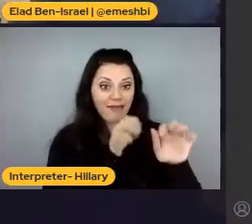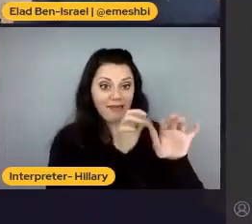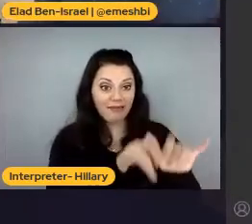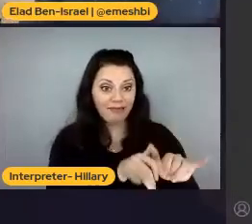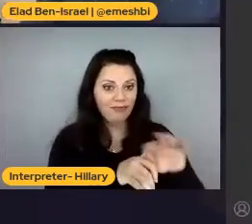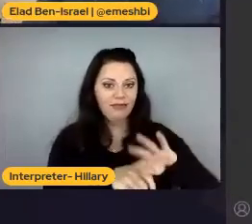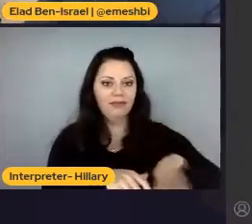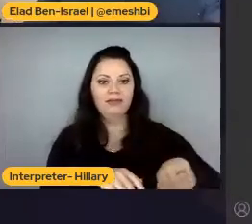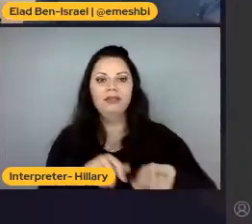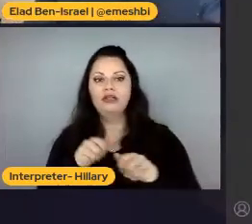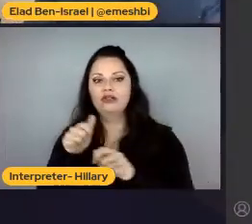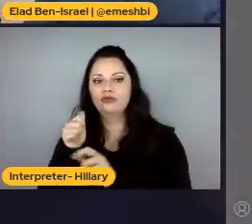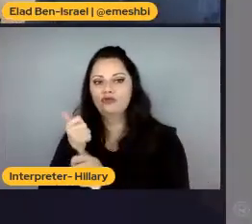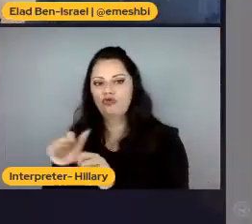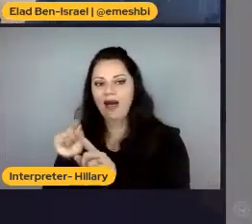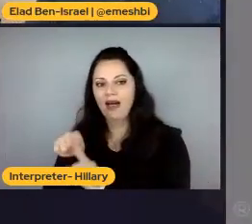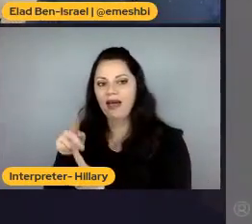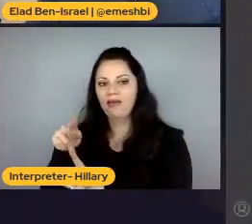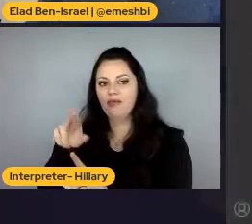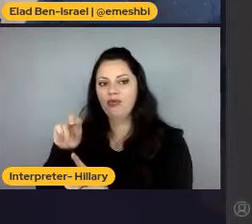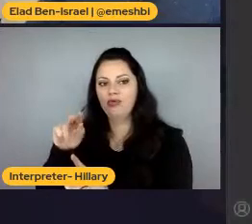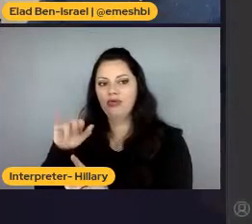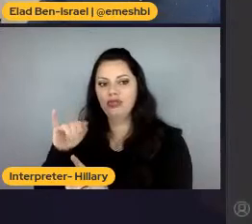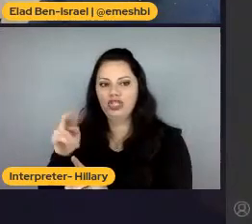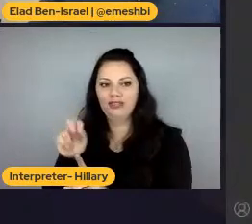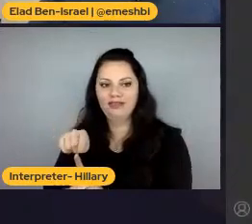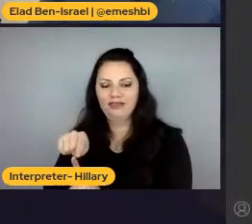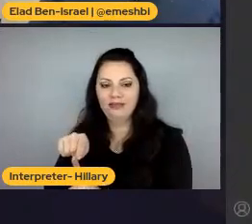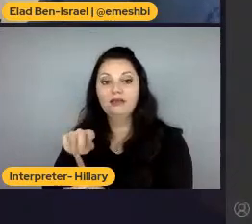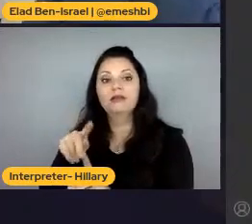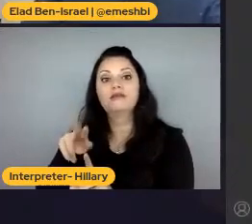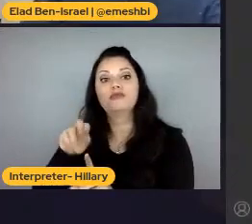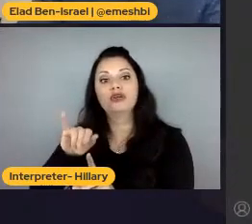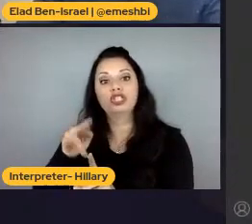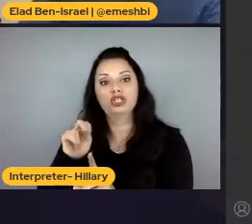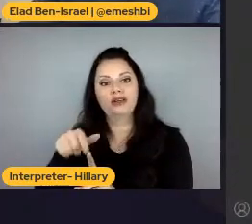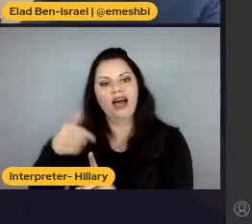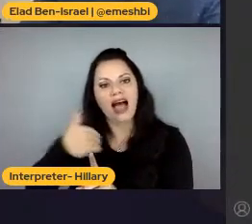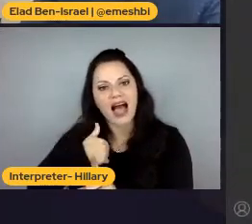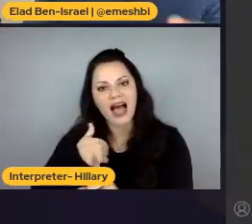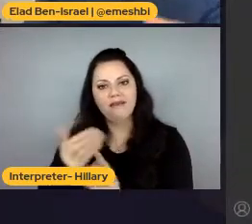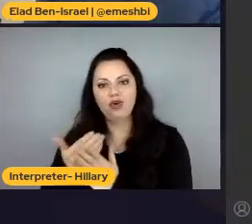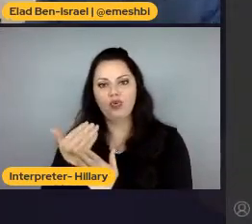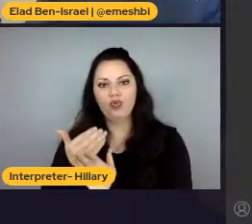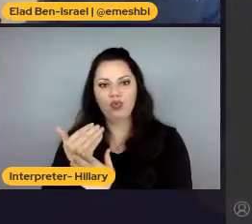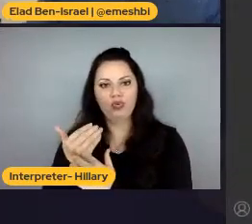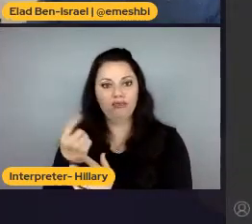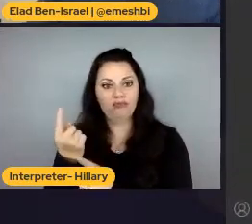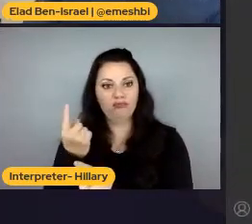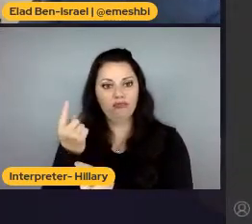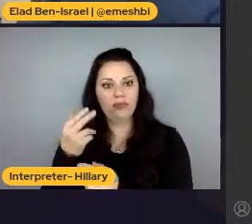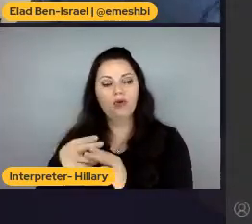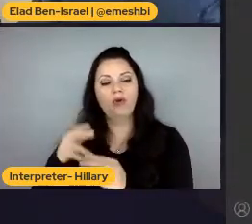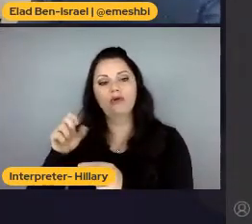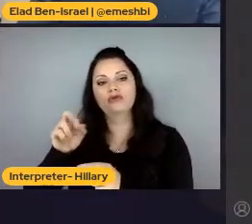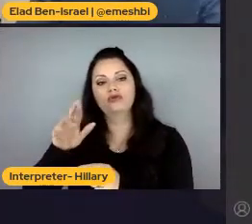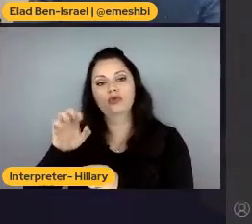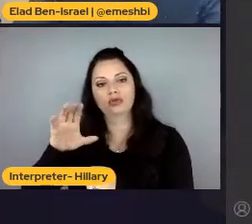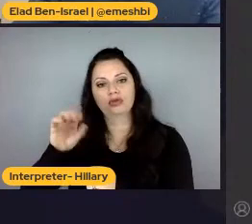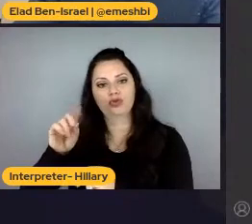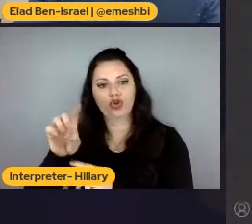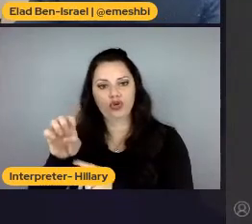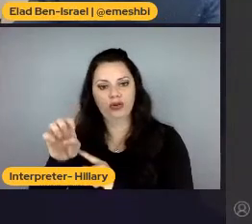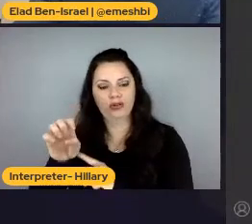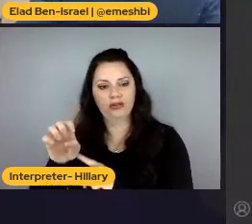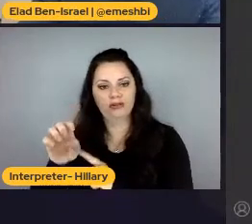using Projen. And so Projen has this new component called source code. And what it